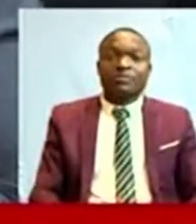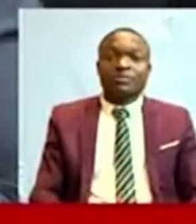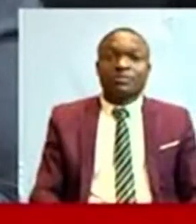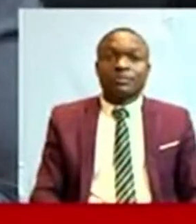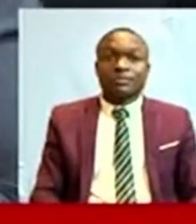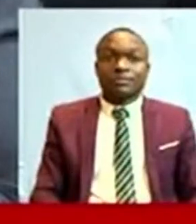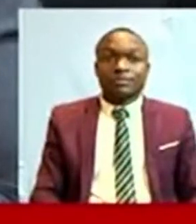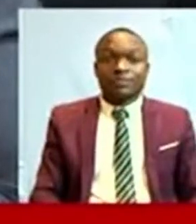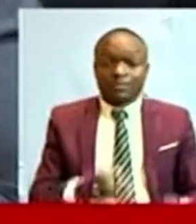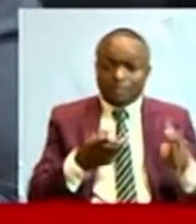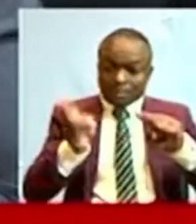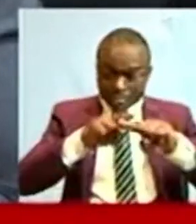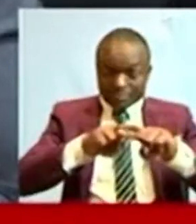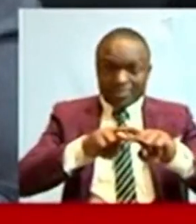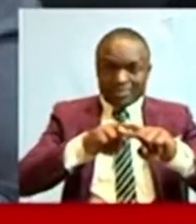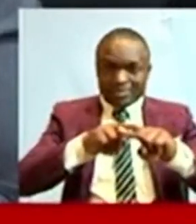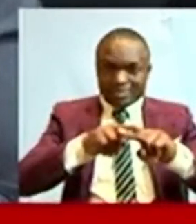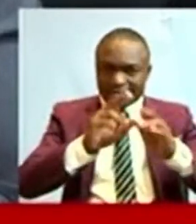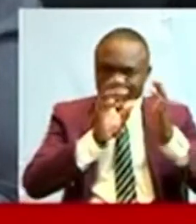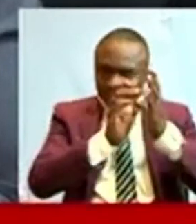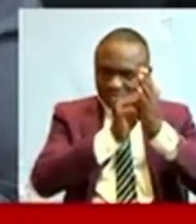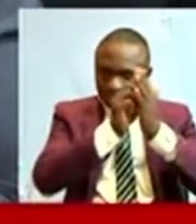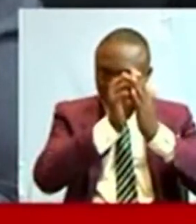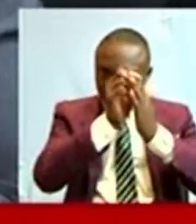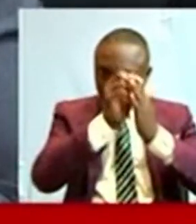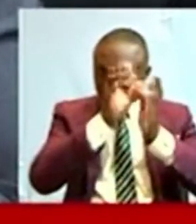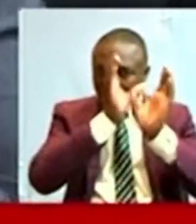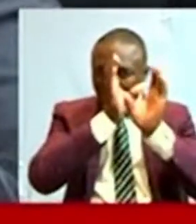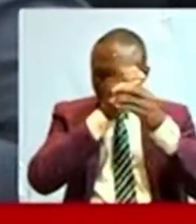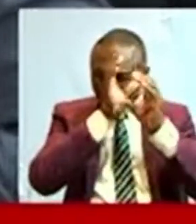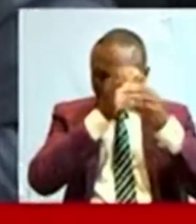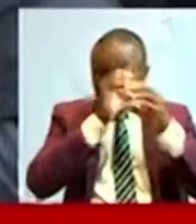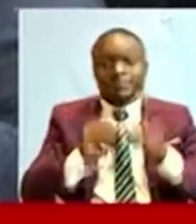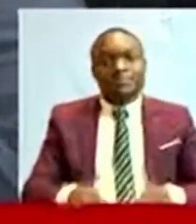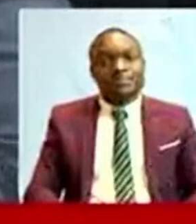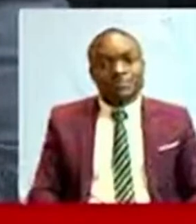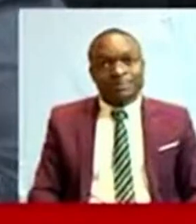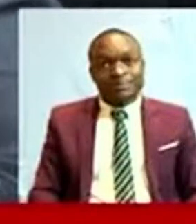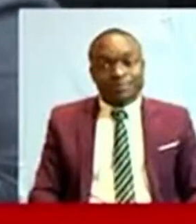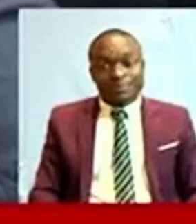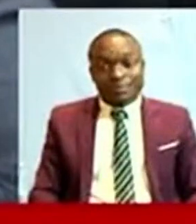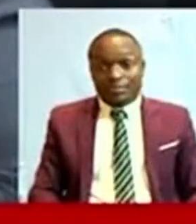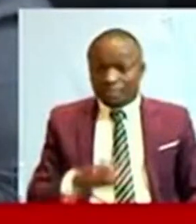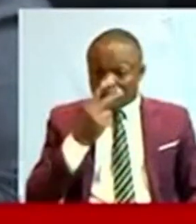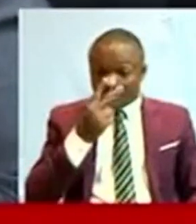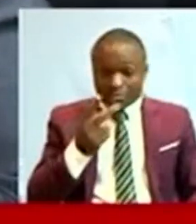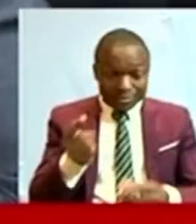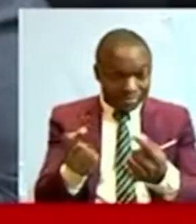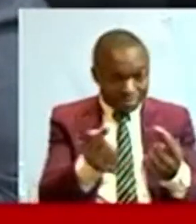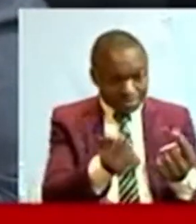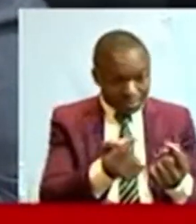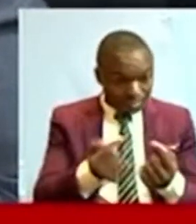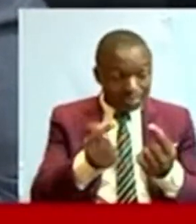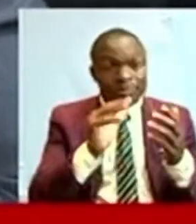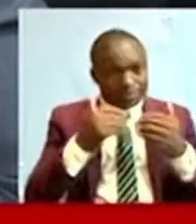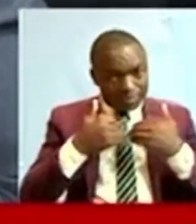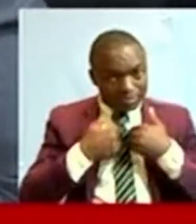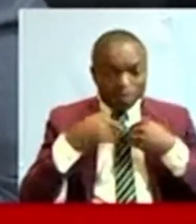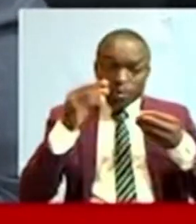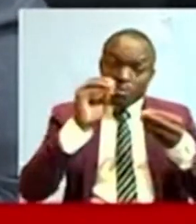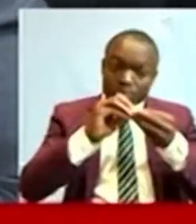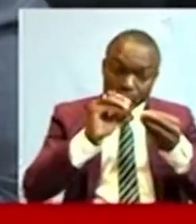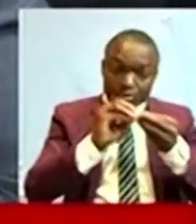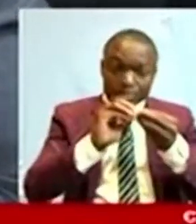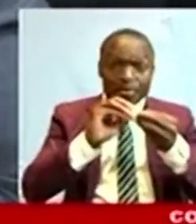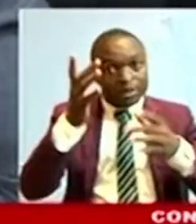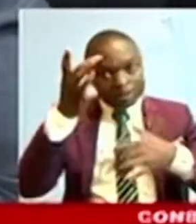increase in cancer screening, you may arrive at a situation where you have more cancer patients who